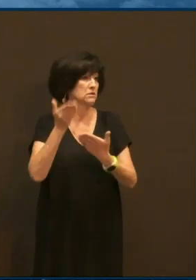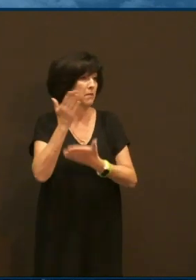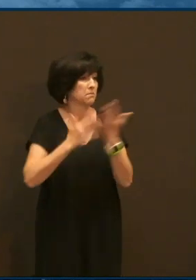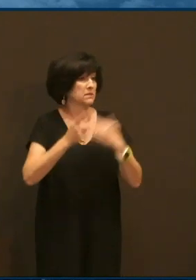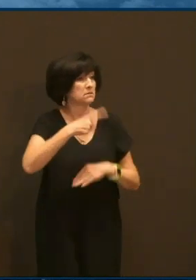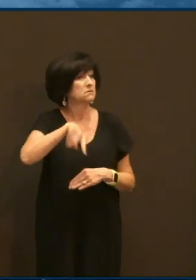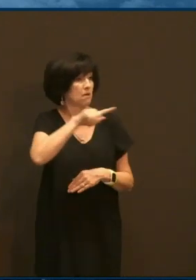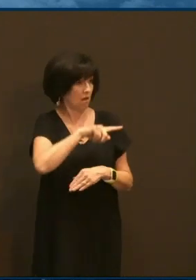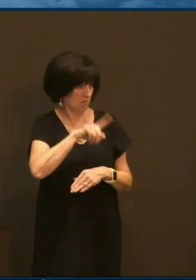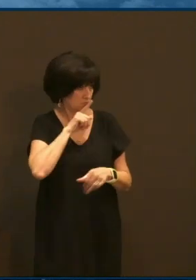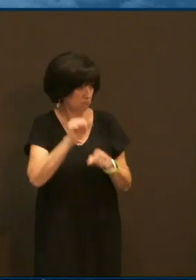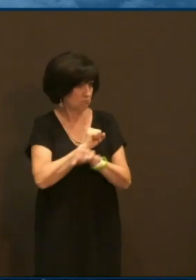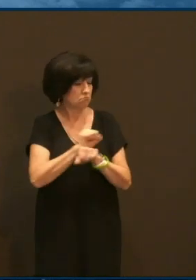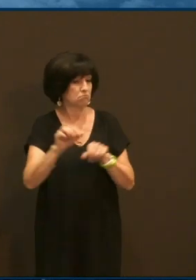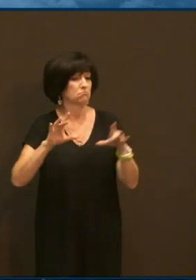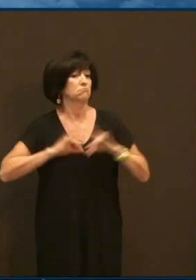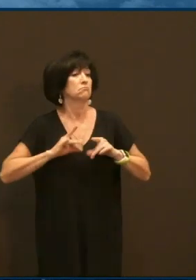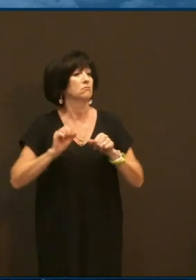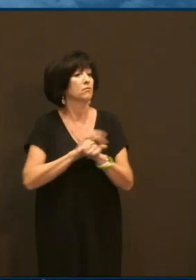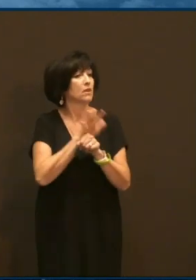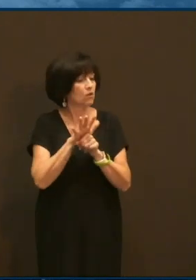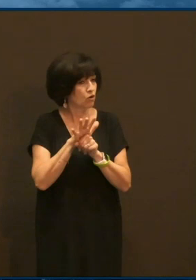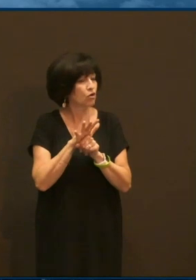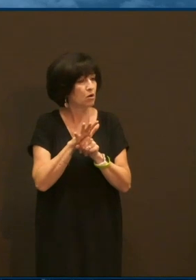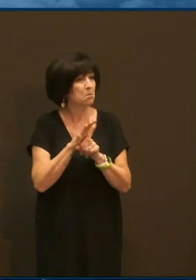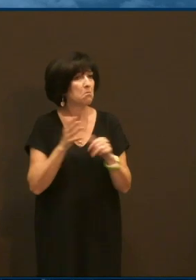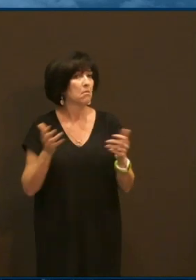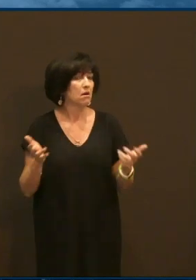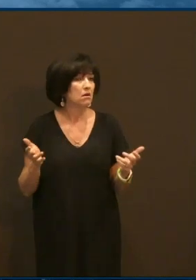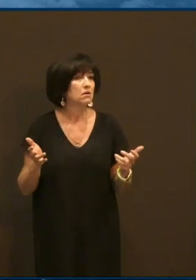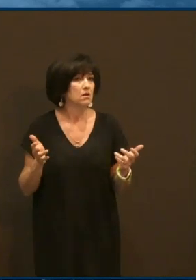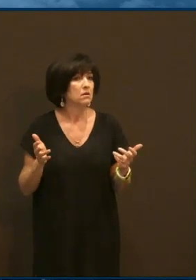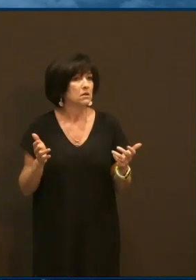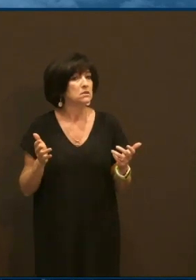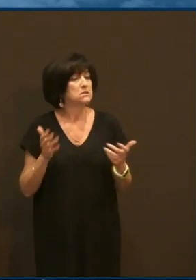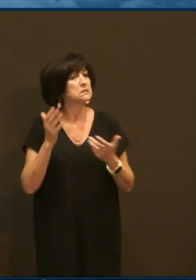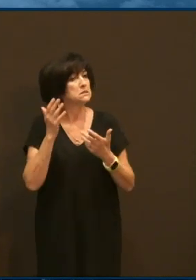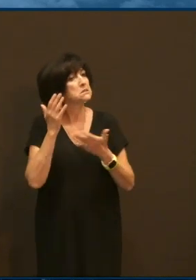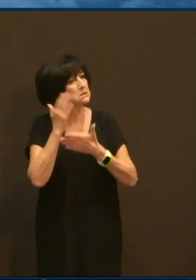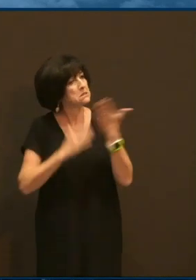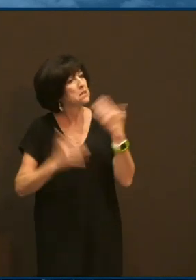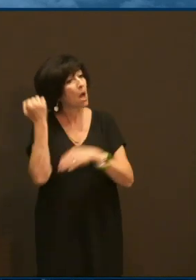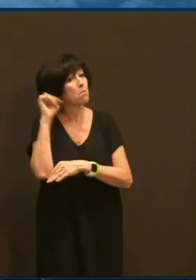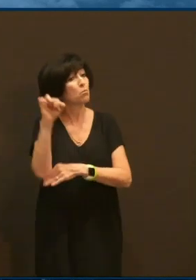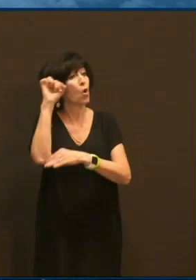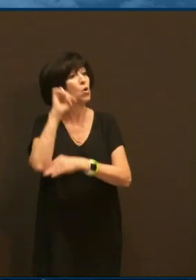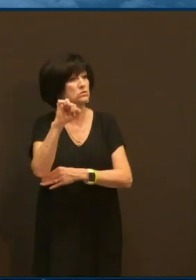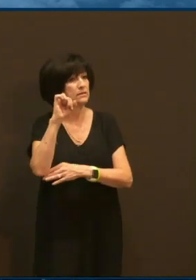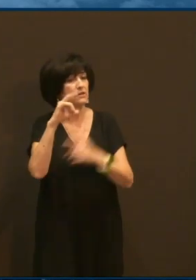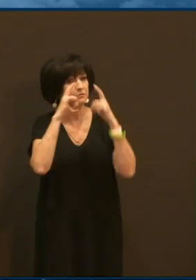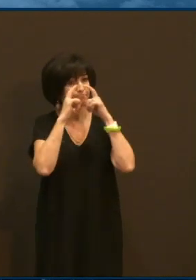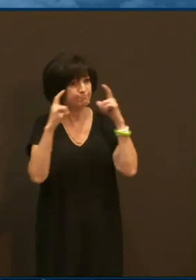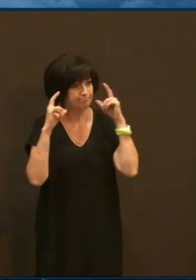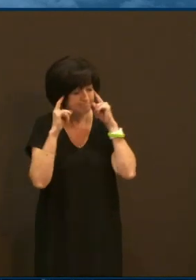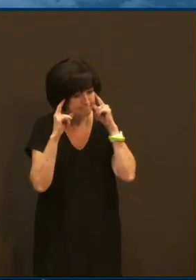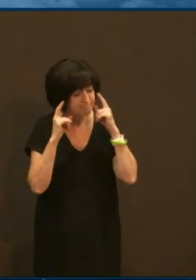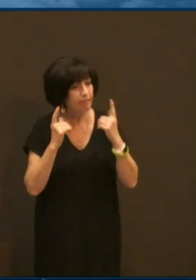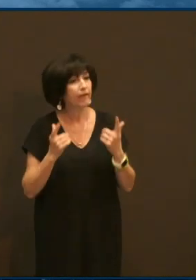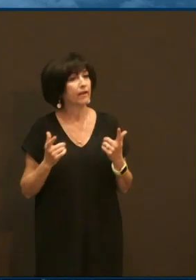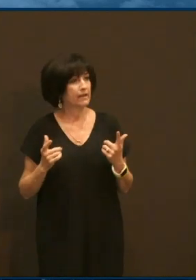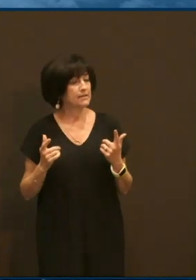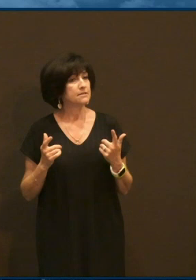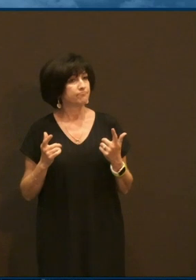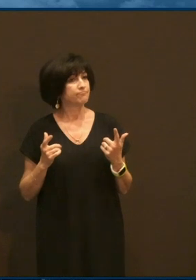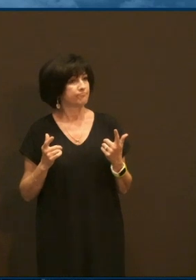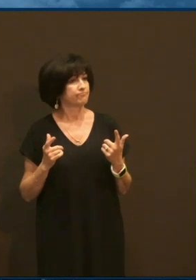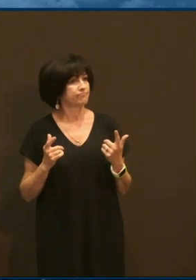and in general good face covering compliance, we think that may be